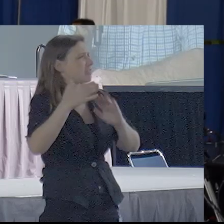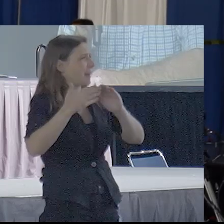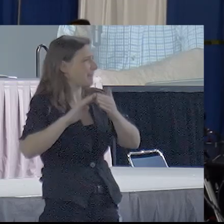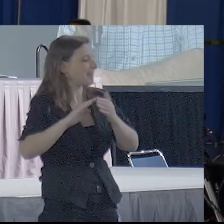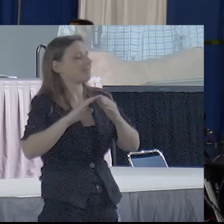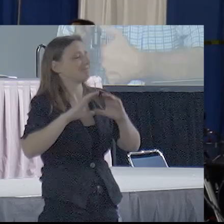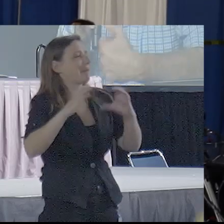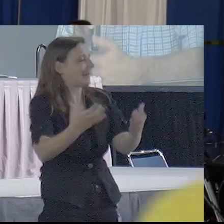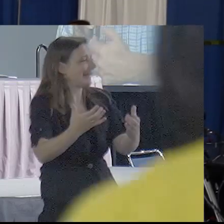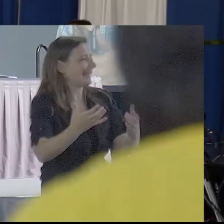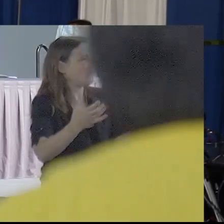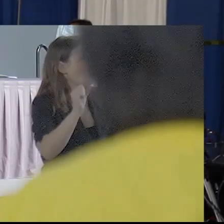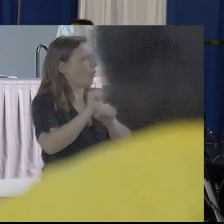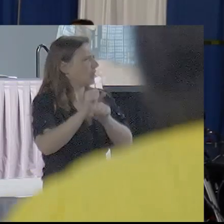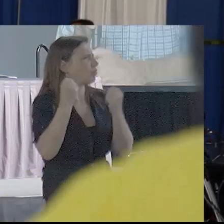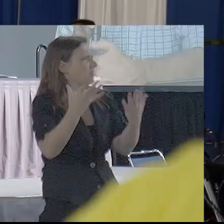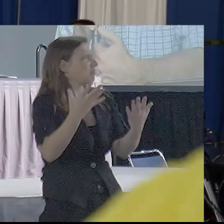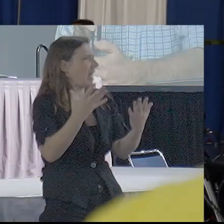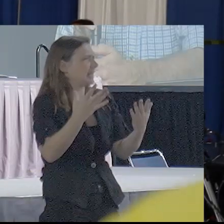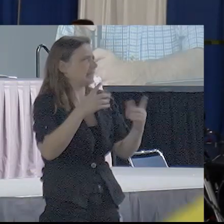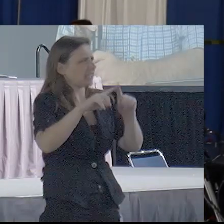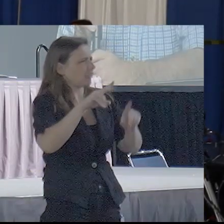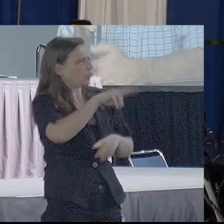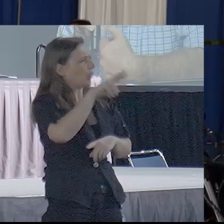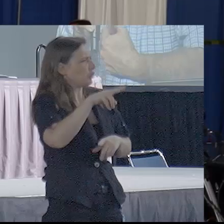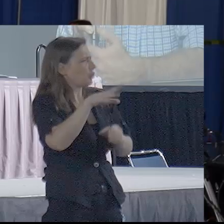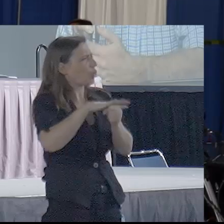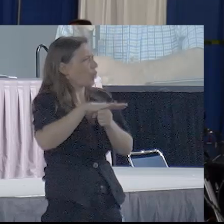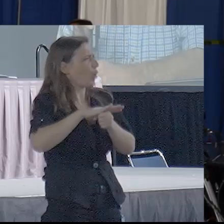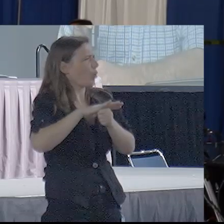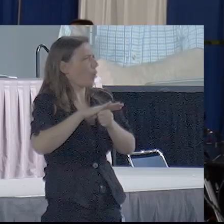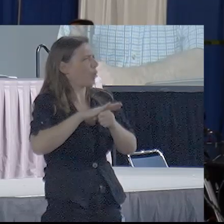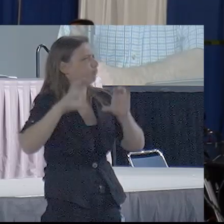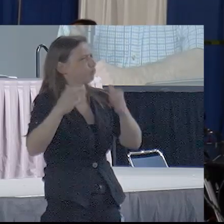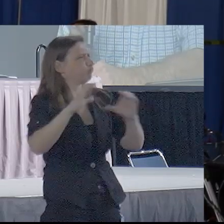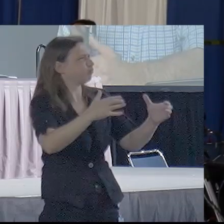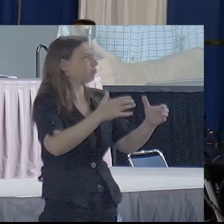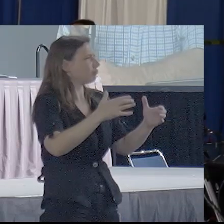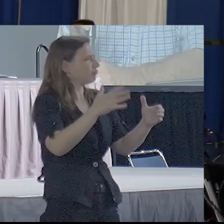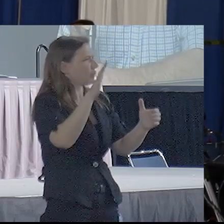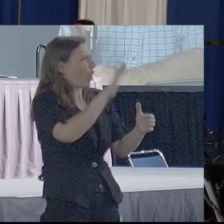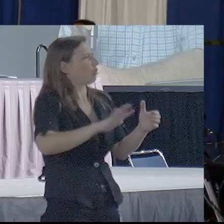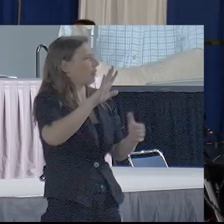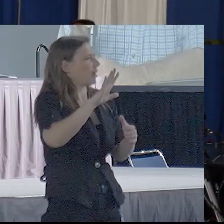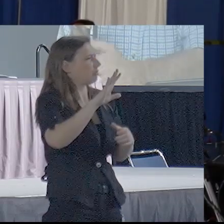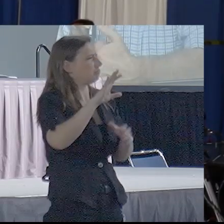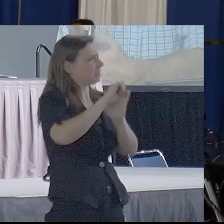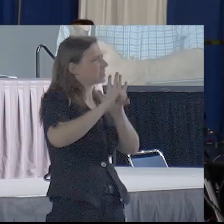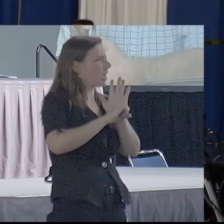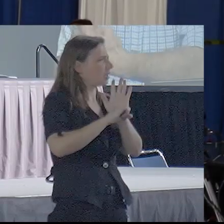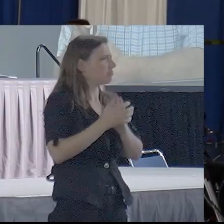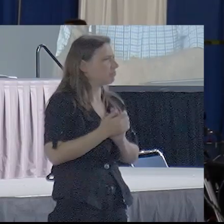committees around the state. There are approximately 22 local commissions in some of the biggest cities in our state. And